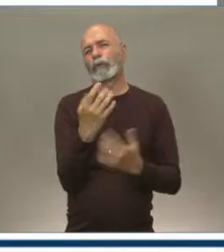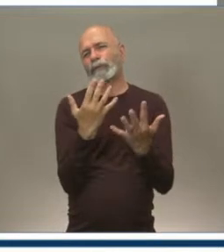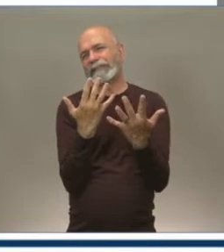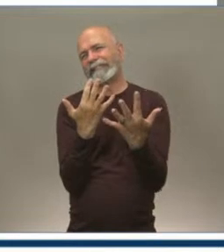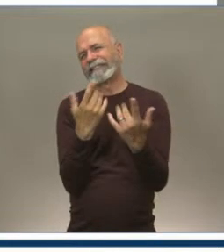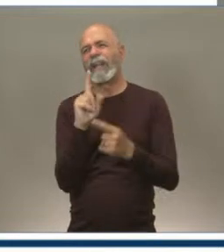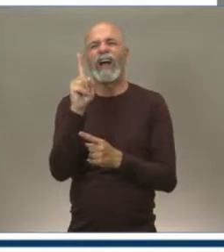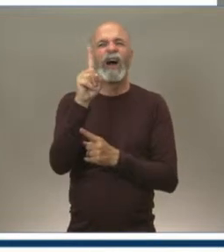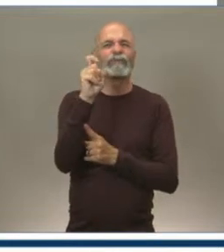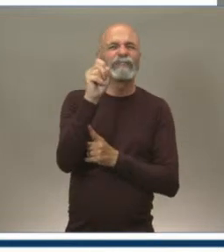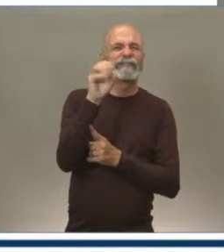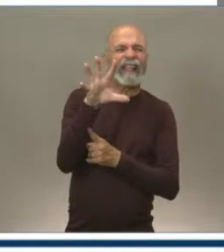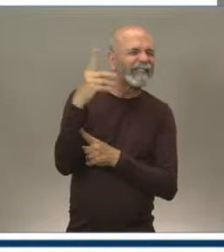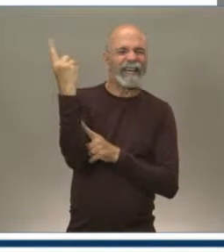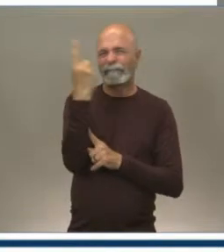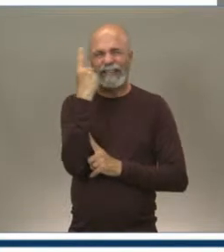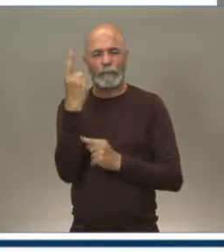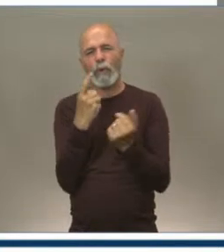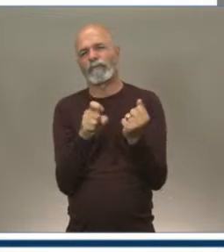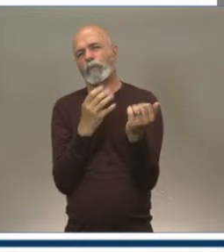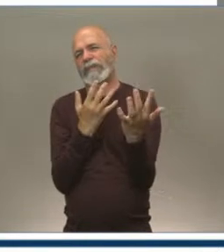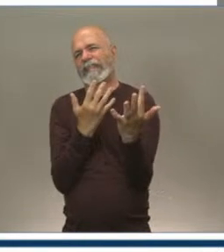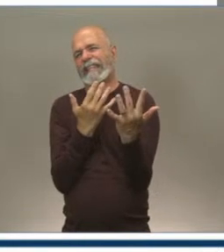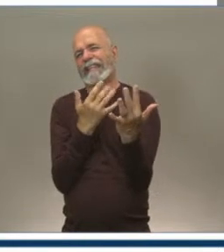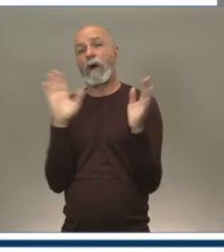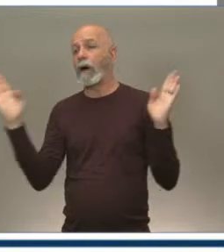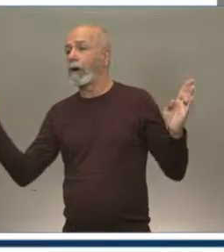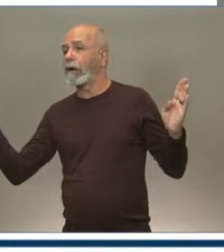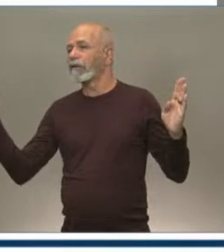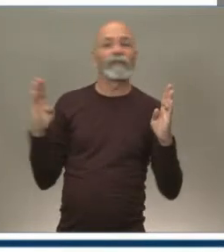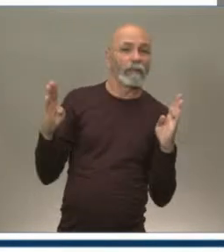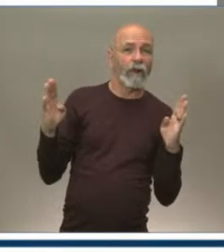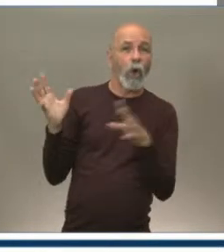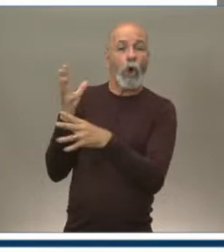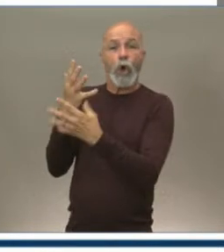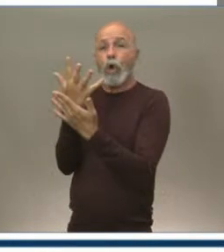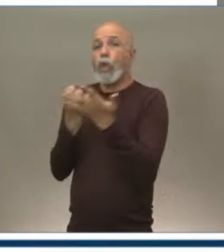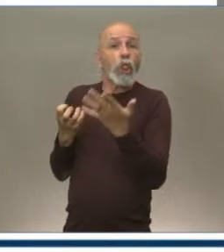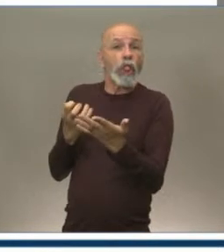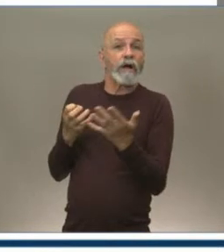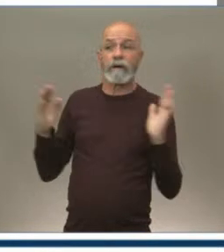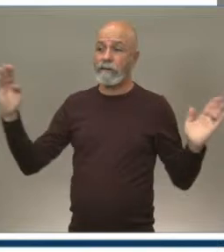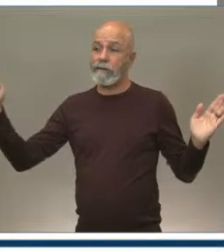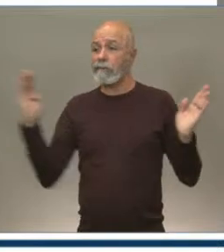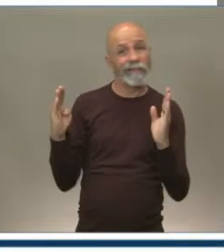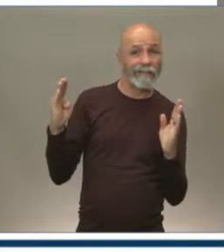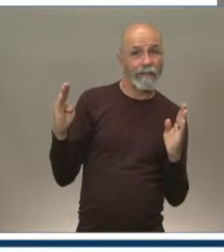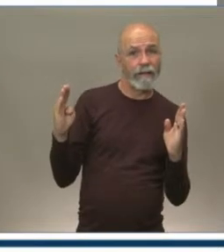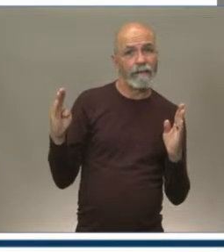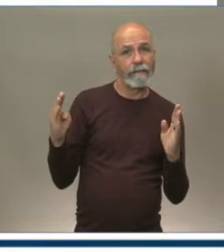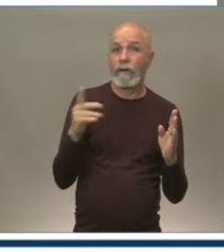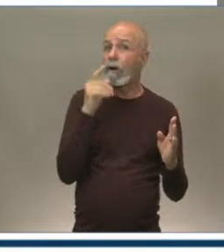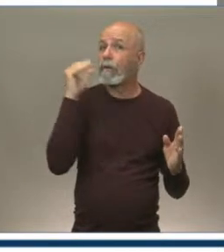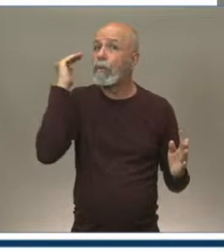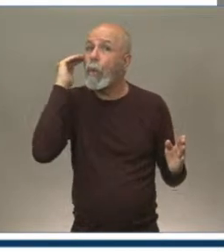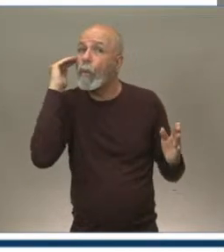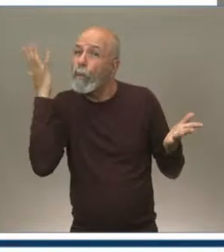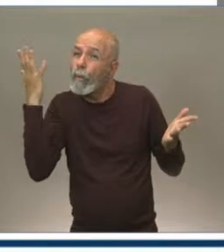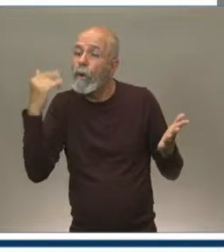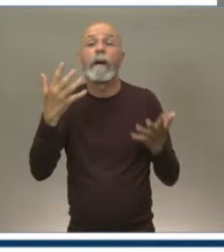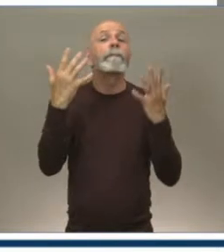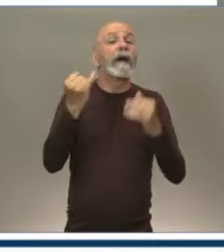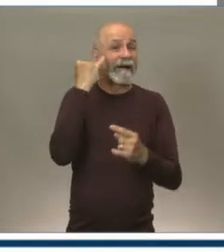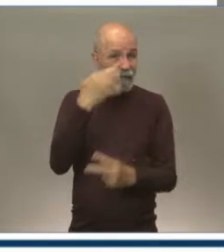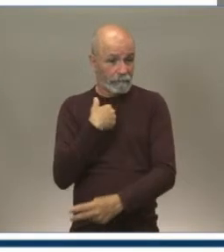our vaccine supply is steady and stable, we should be able to meet that and start doing first doses for some people in